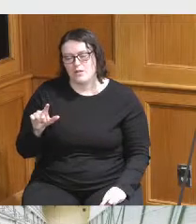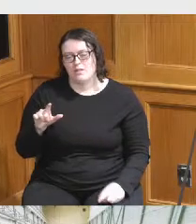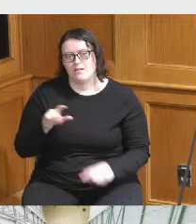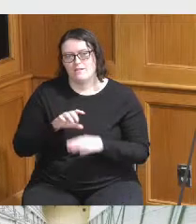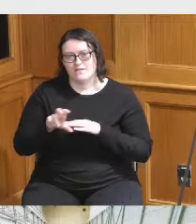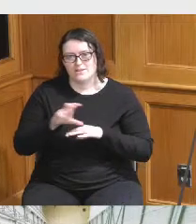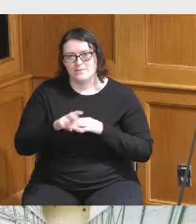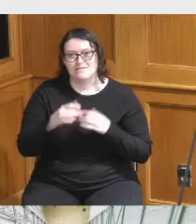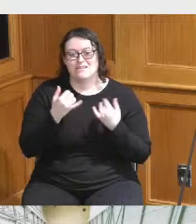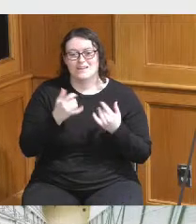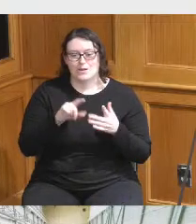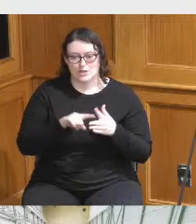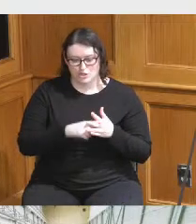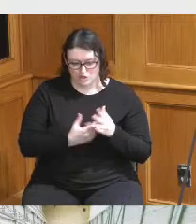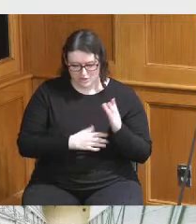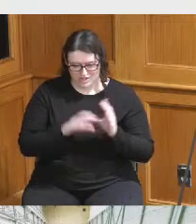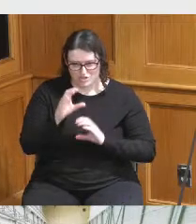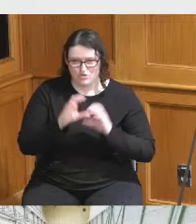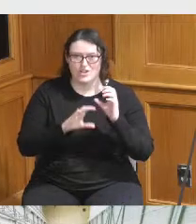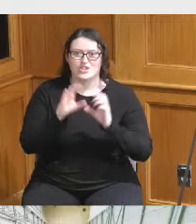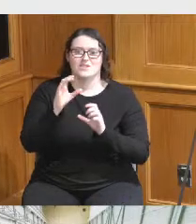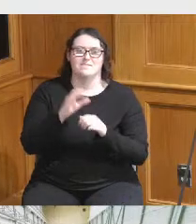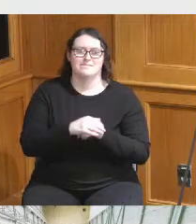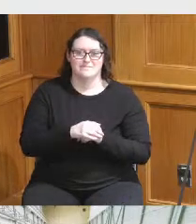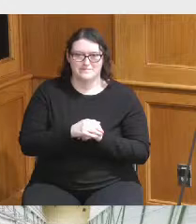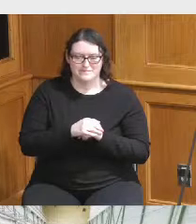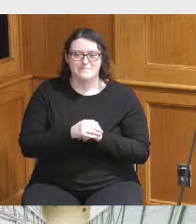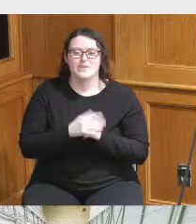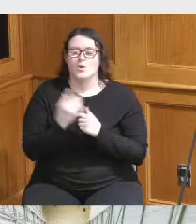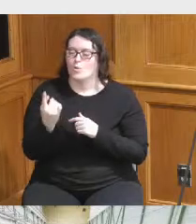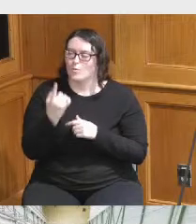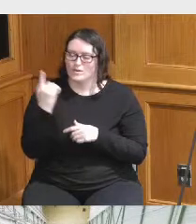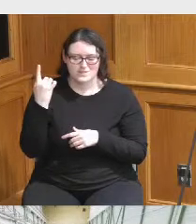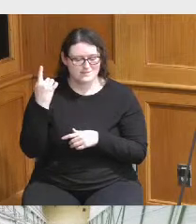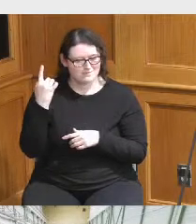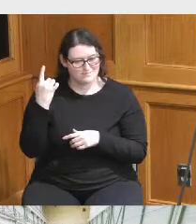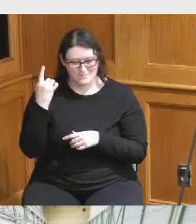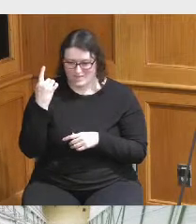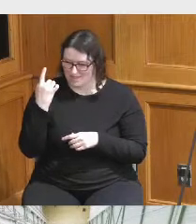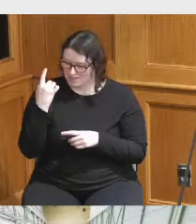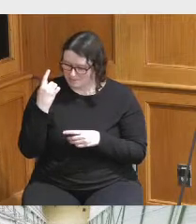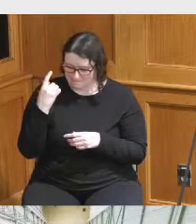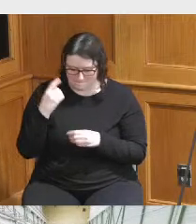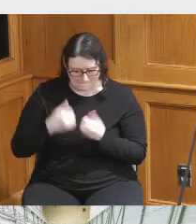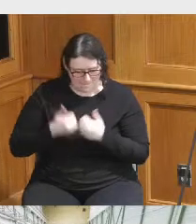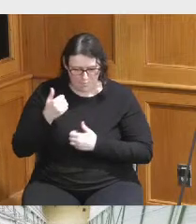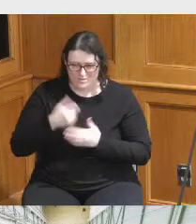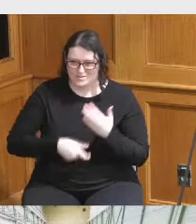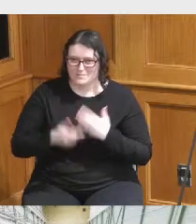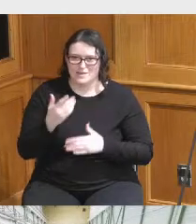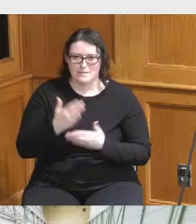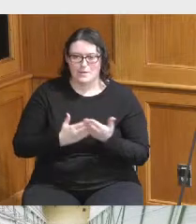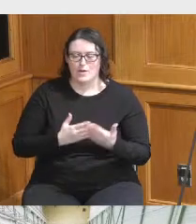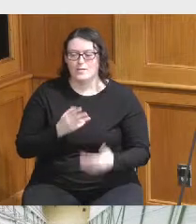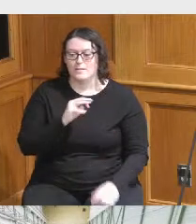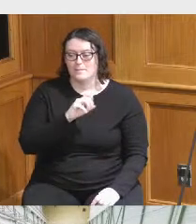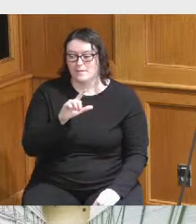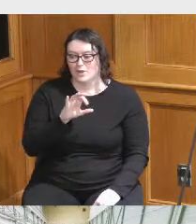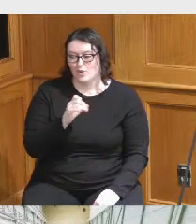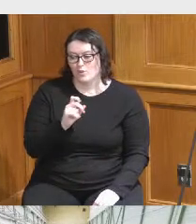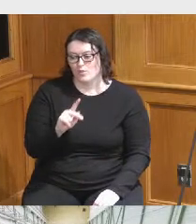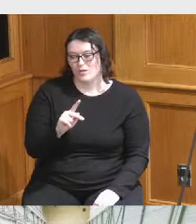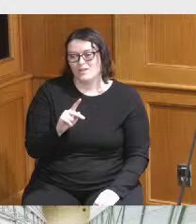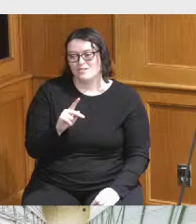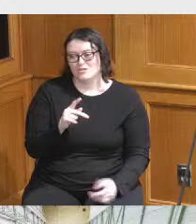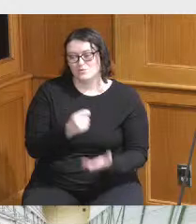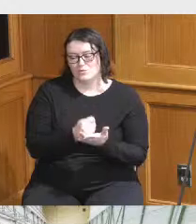construction. And construction is always the most expensive part of the job. The first one is the Mill Creek Wastewater Treatment Plant Influent